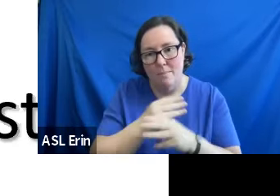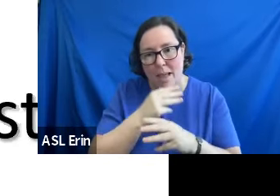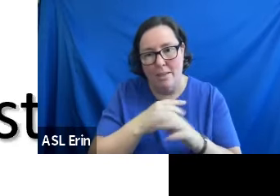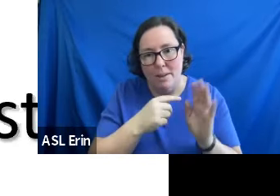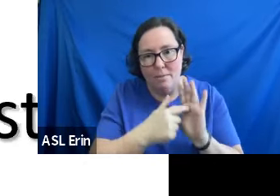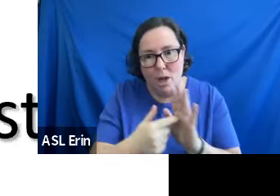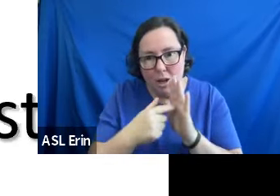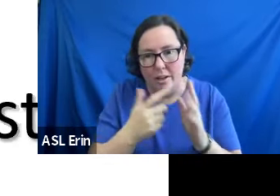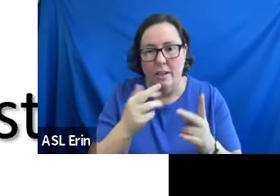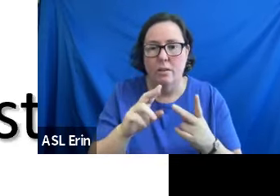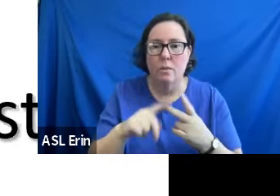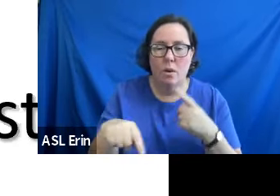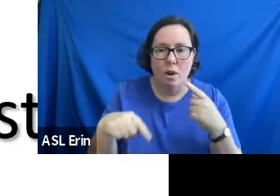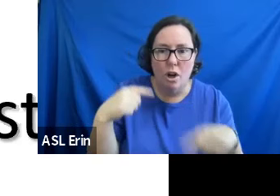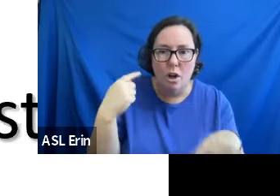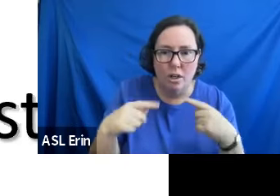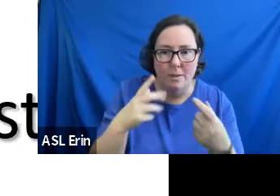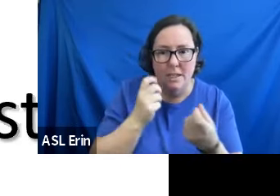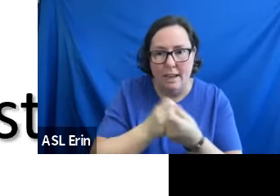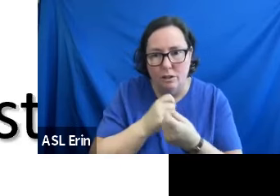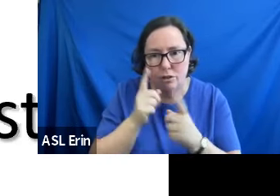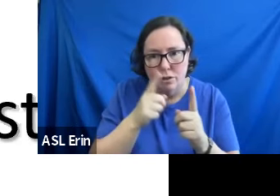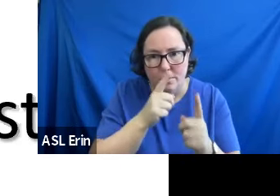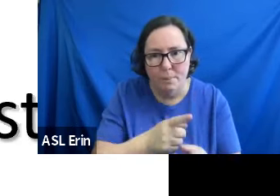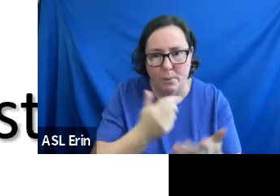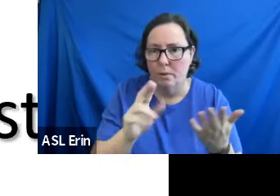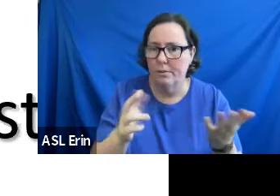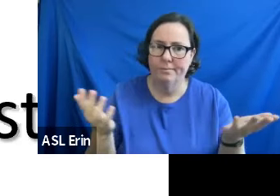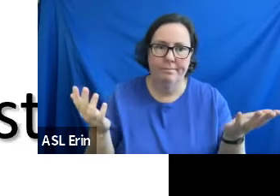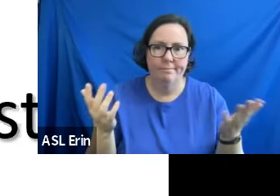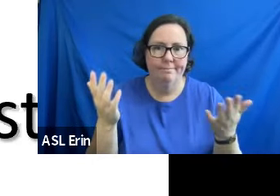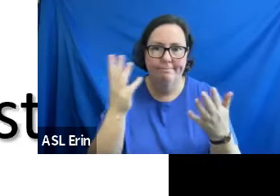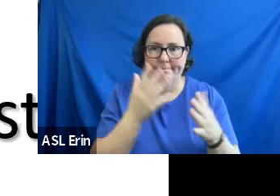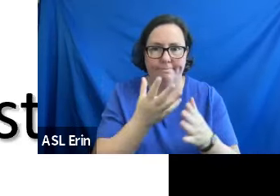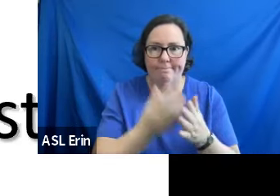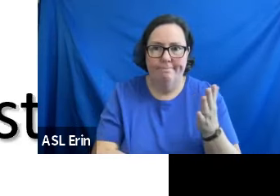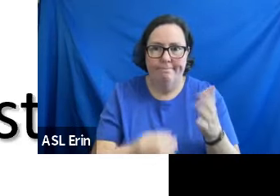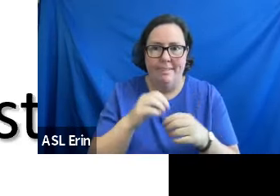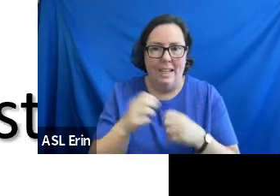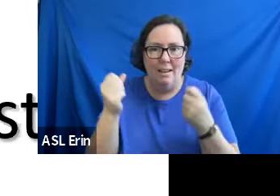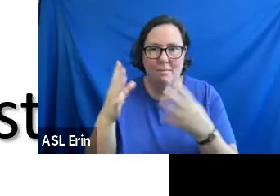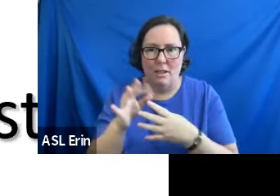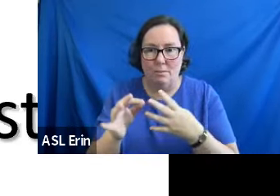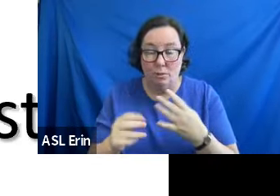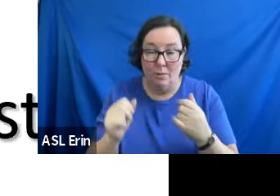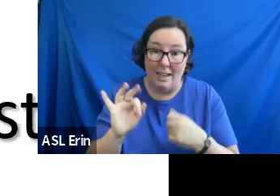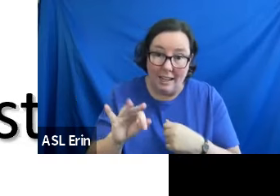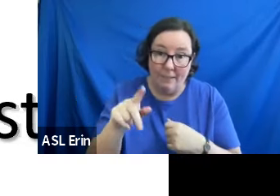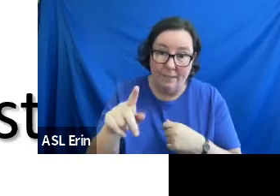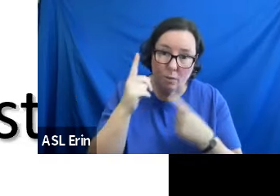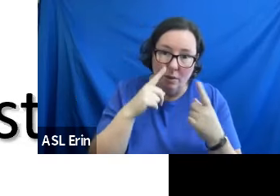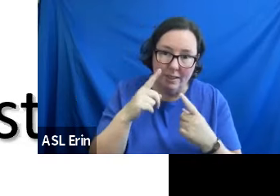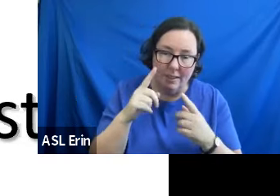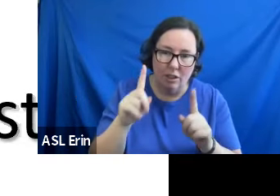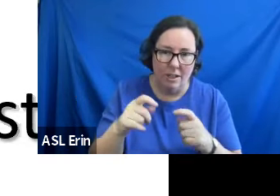modeling, argumentation, etc. So if you're going to consider a test, I would